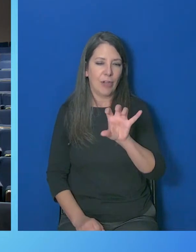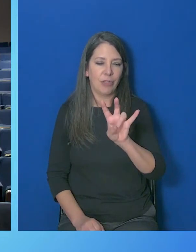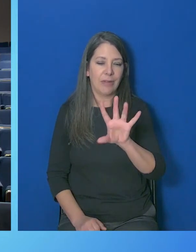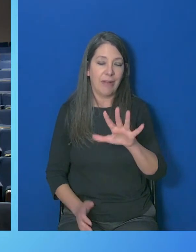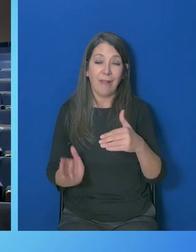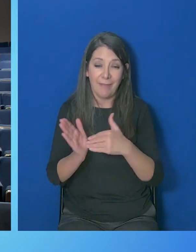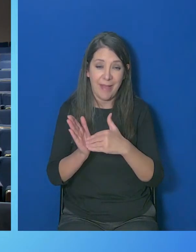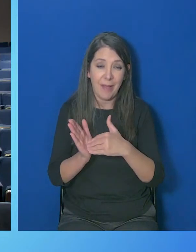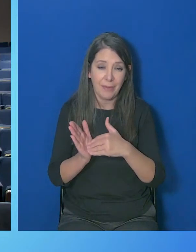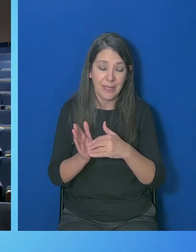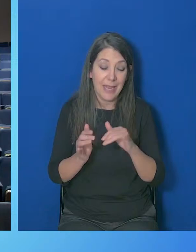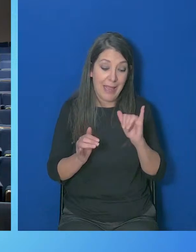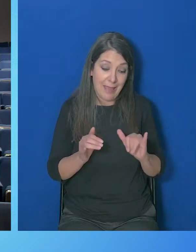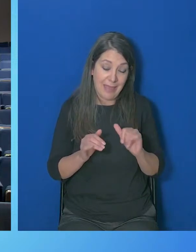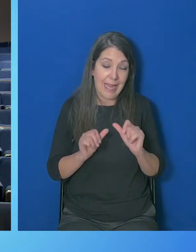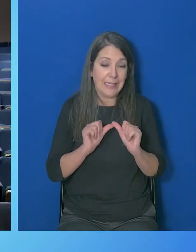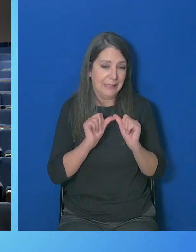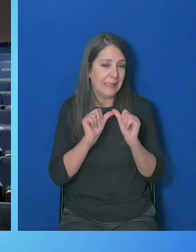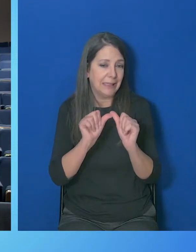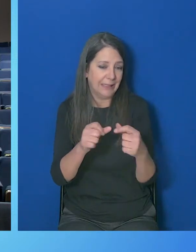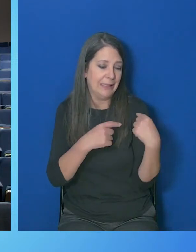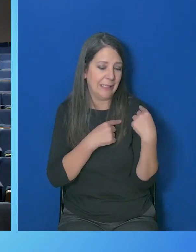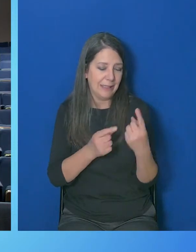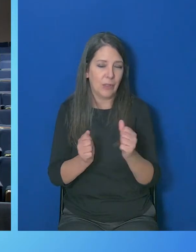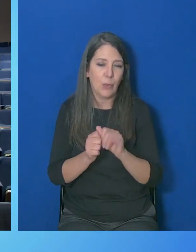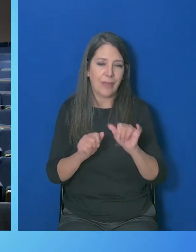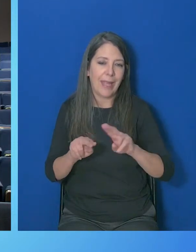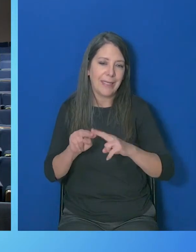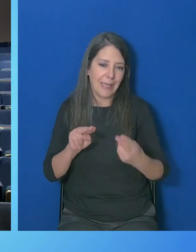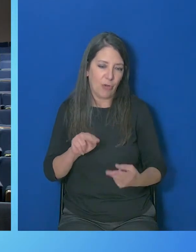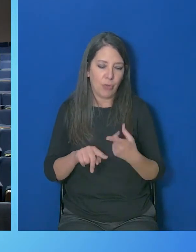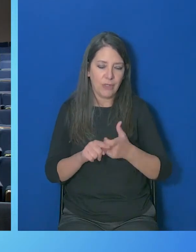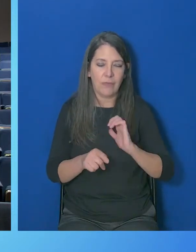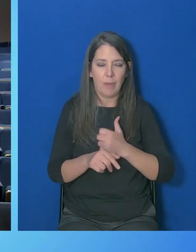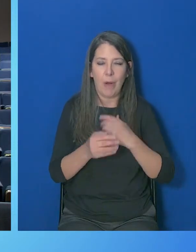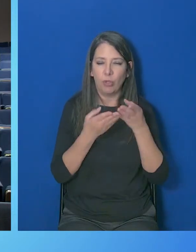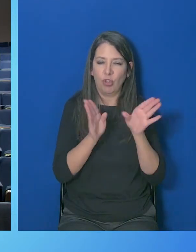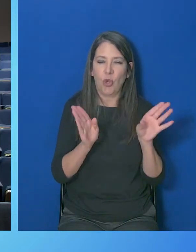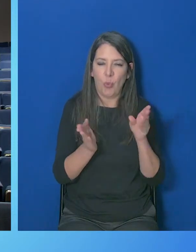$775,000. This is consistent with the decreased spend from the general fund.